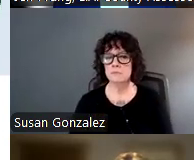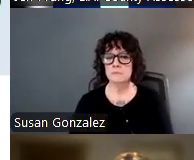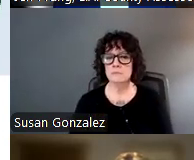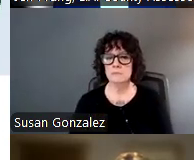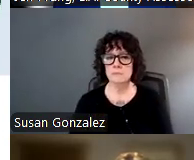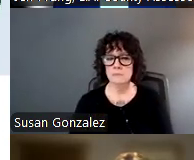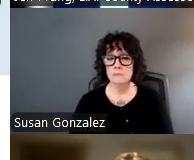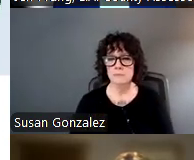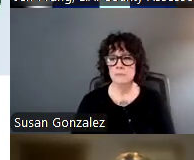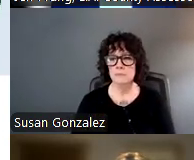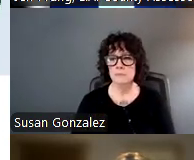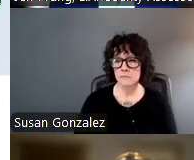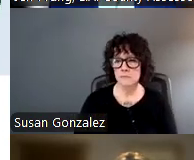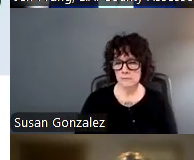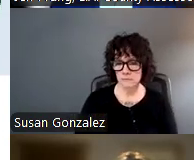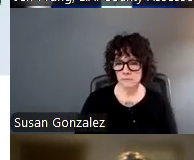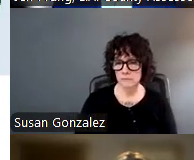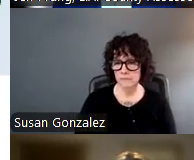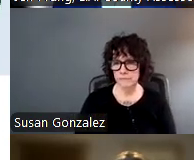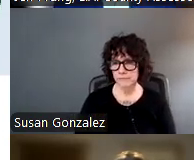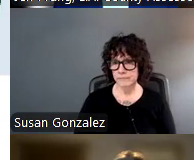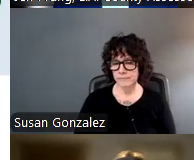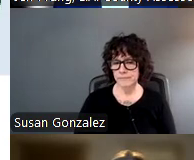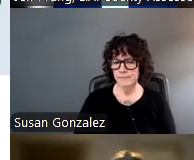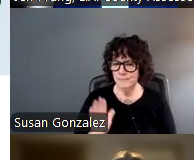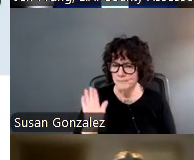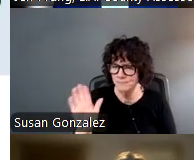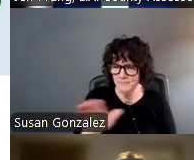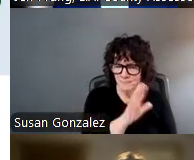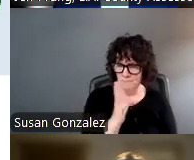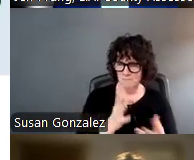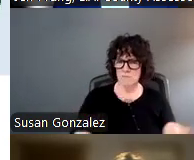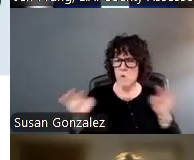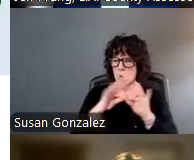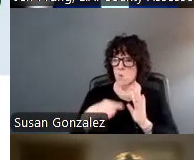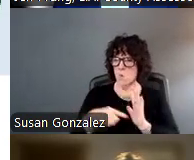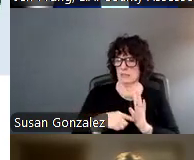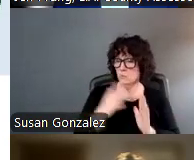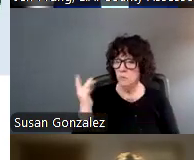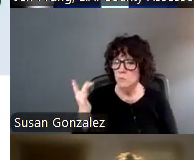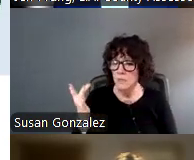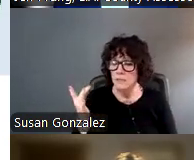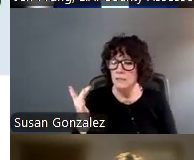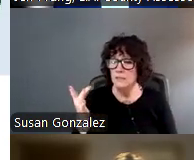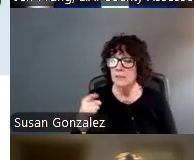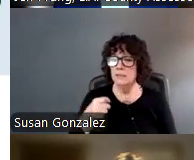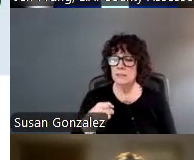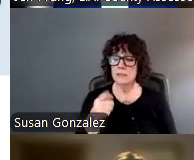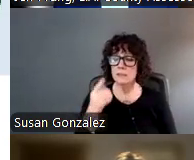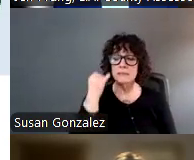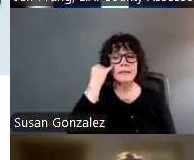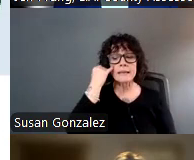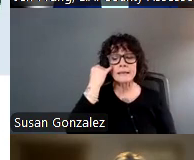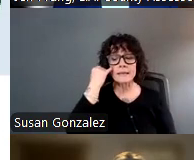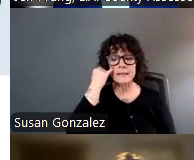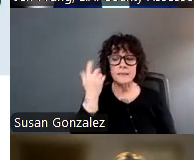And this is important because if somebody you're maybe familiar that there's a lot of fraud being